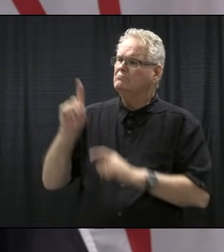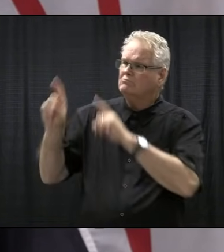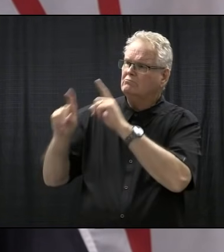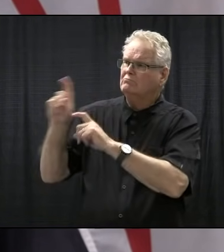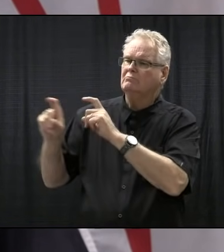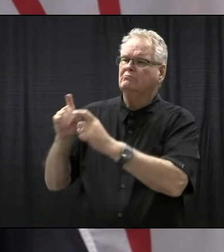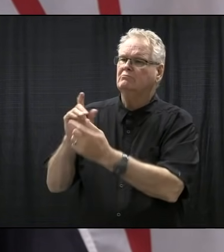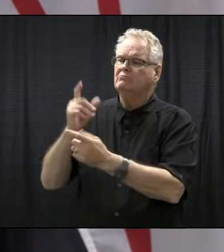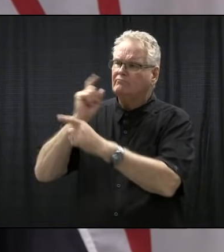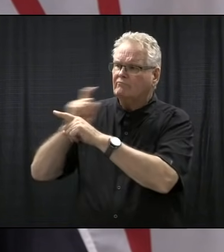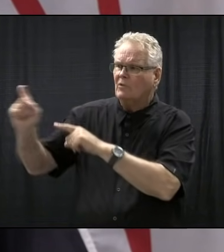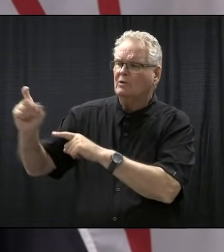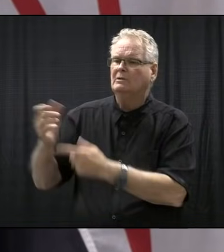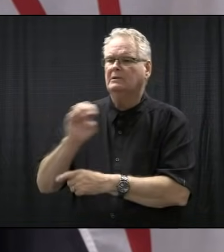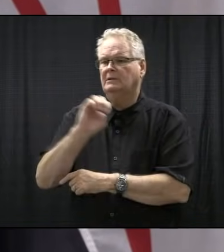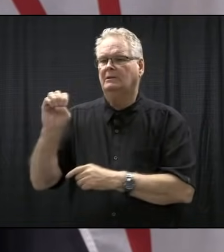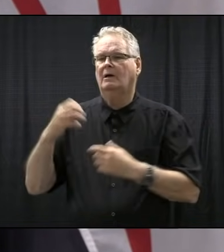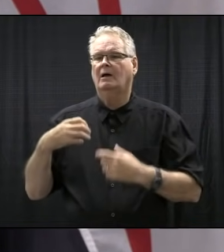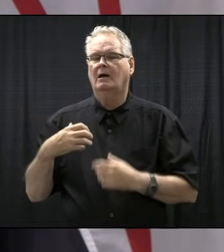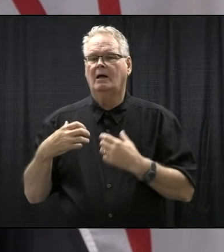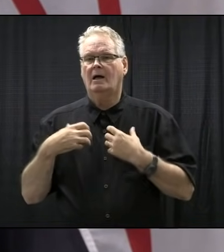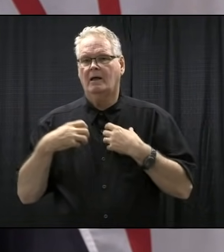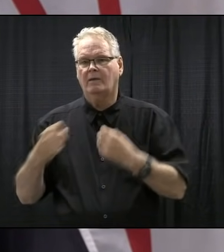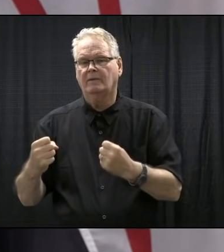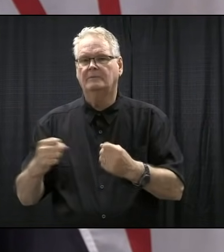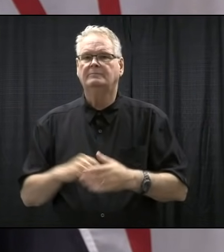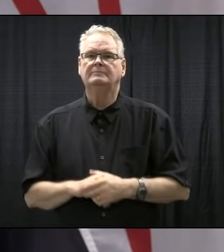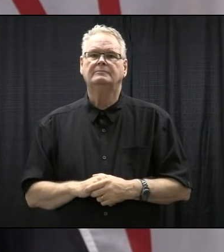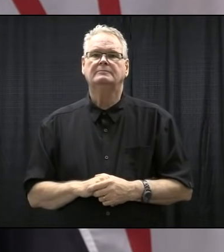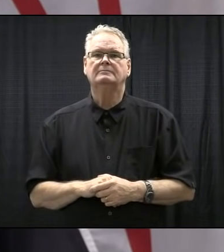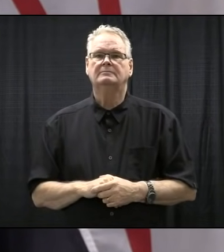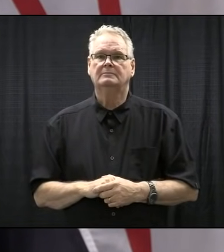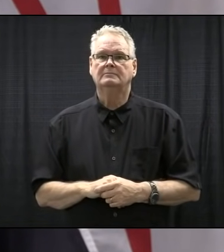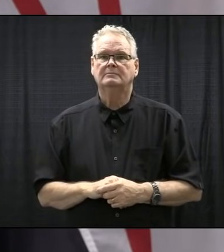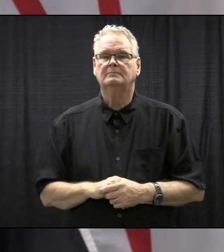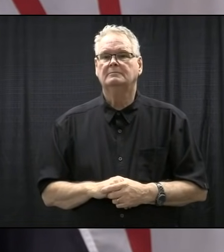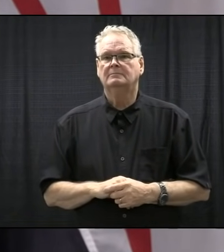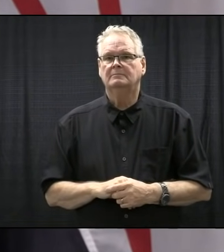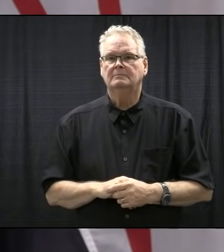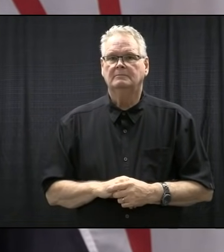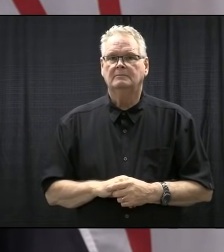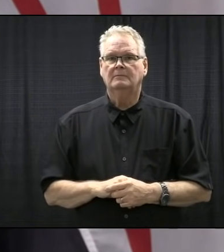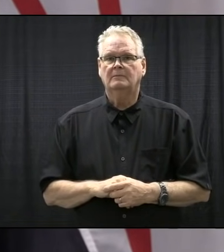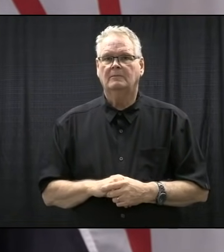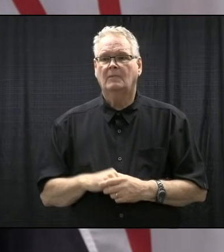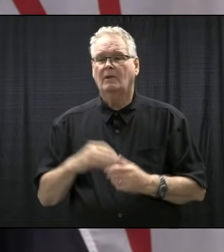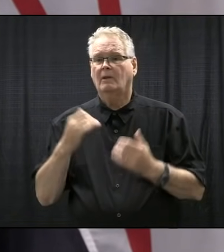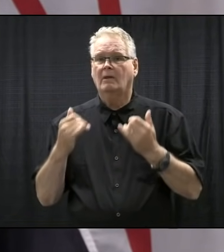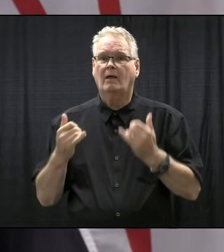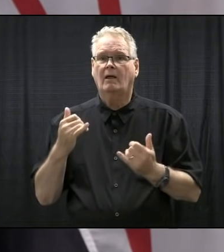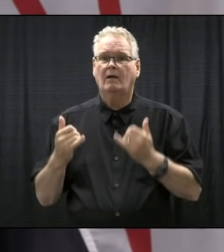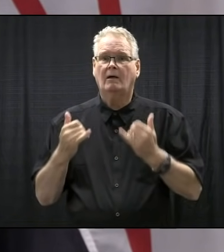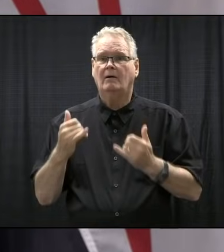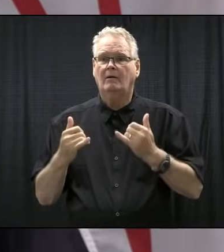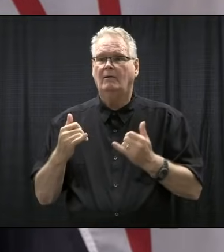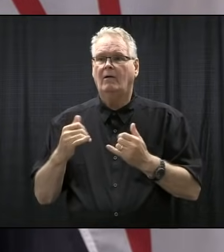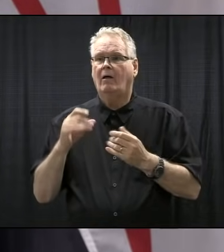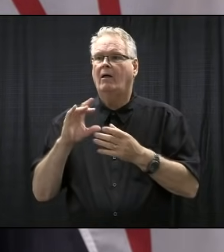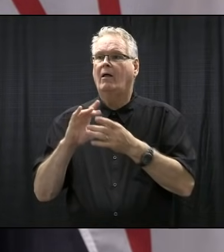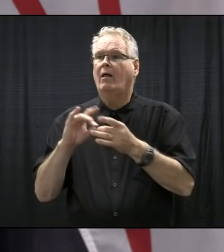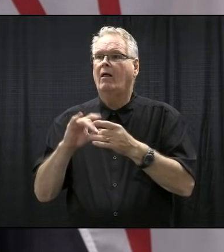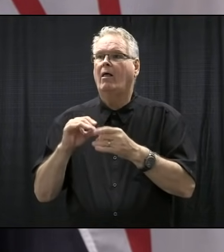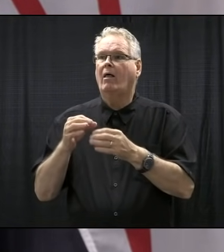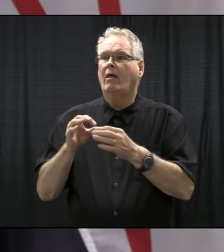top reasons for vaccine hesitancy, and in the age of social media, misinformation is abundant, highly accessible, and even